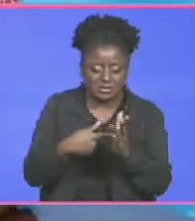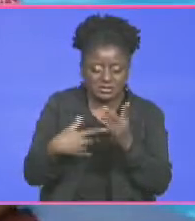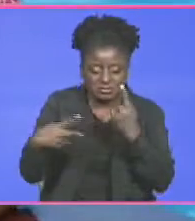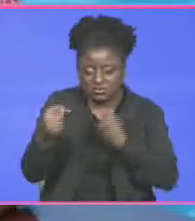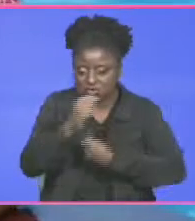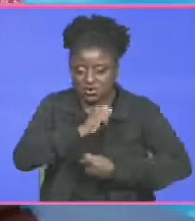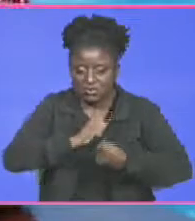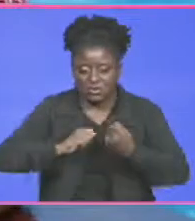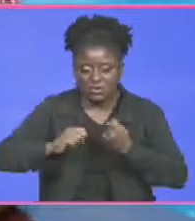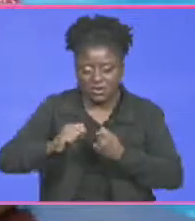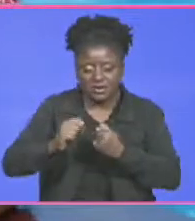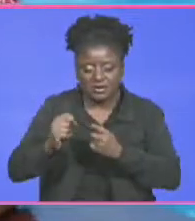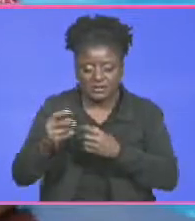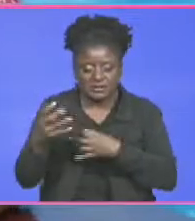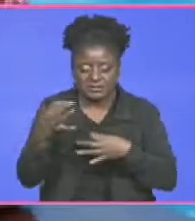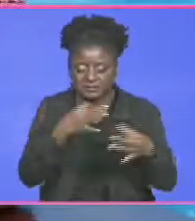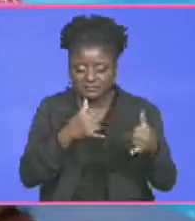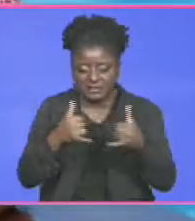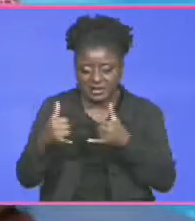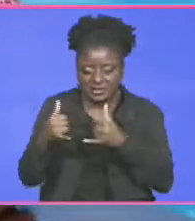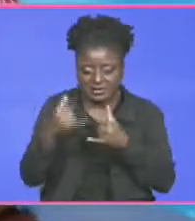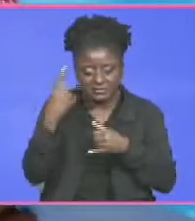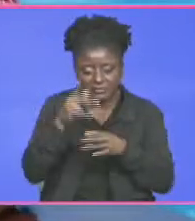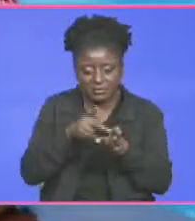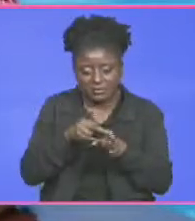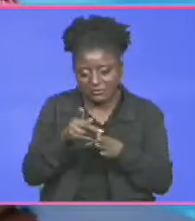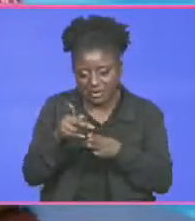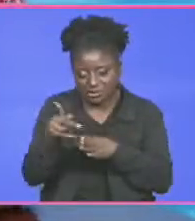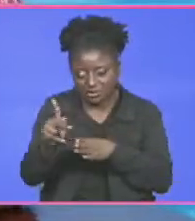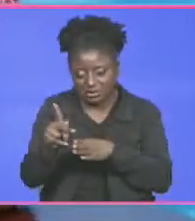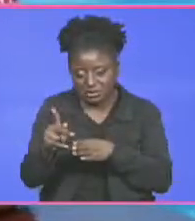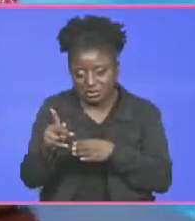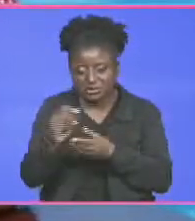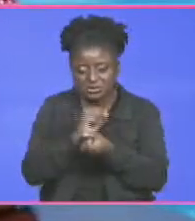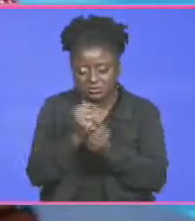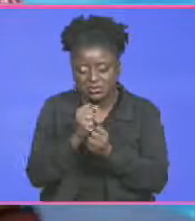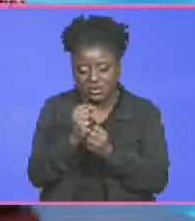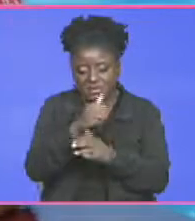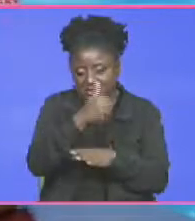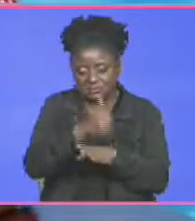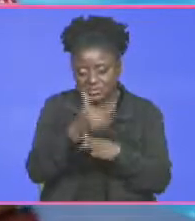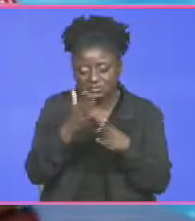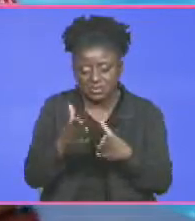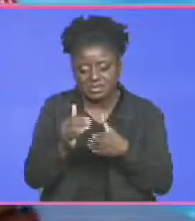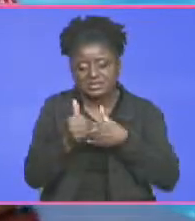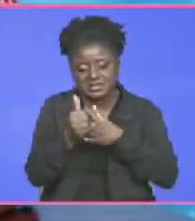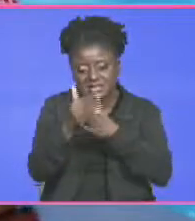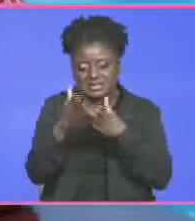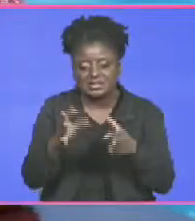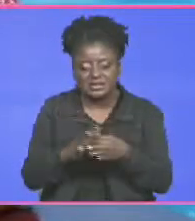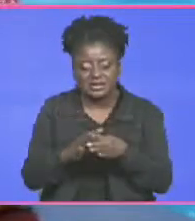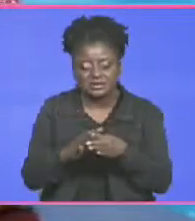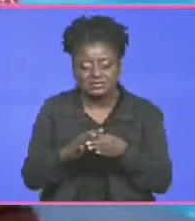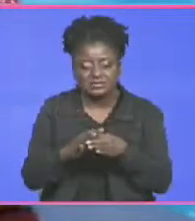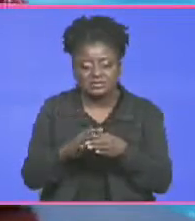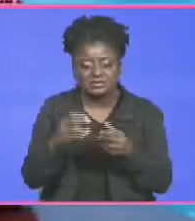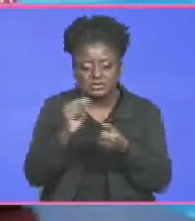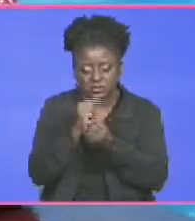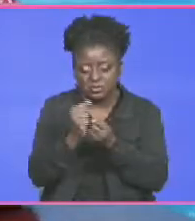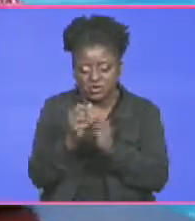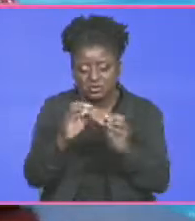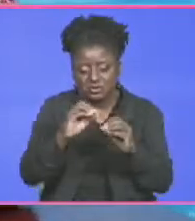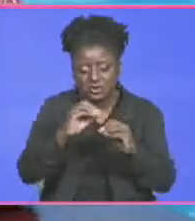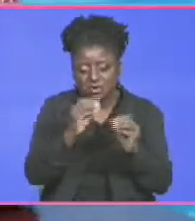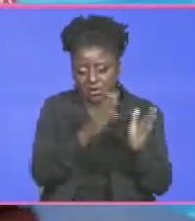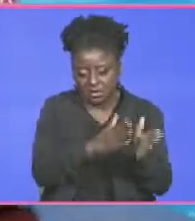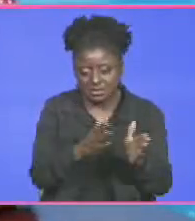And, for sports administrators, professionals that they are, and that we are, the leaders of sports organization, we ought to be able to sit